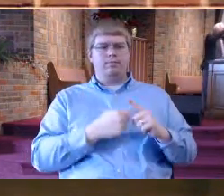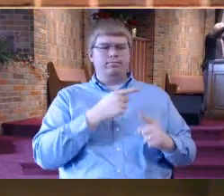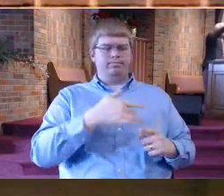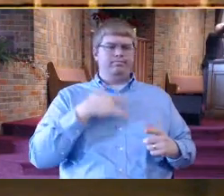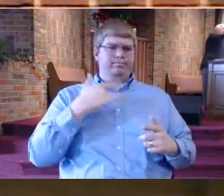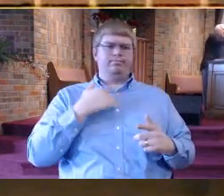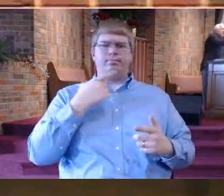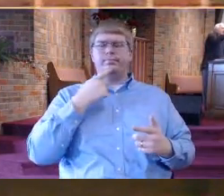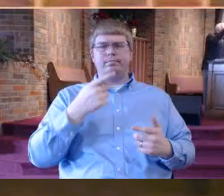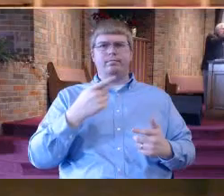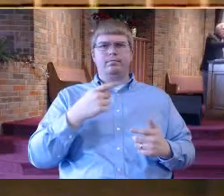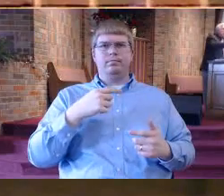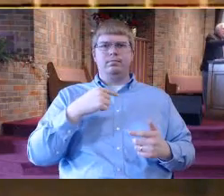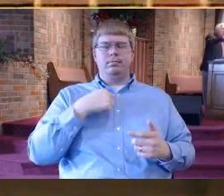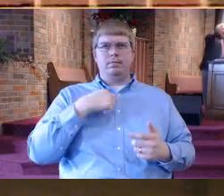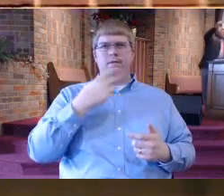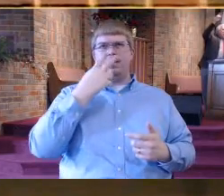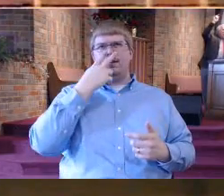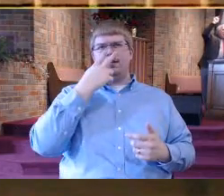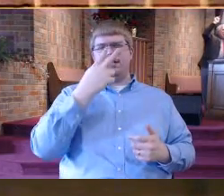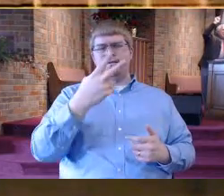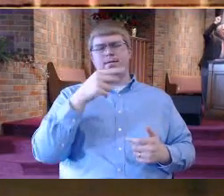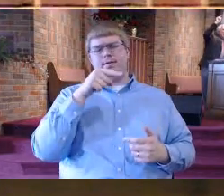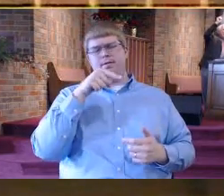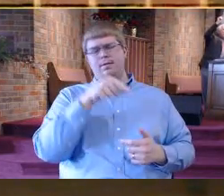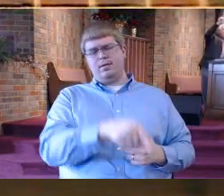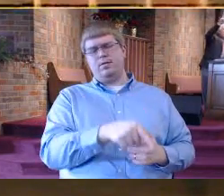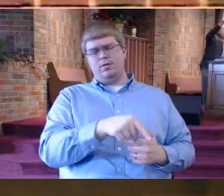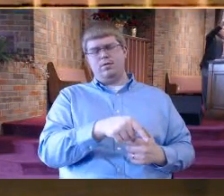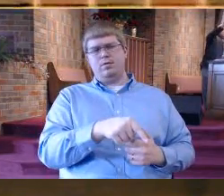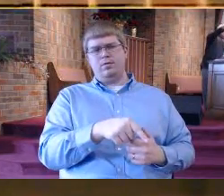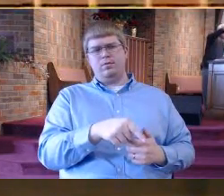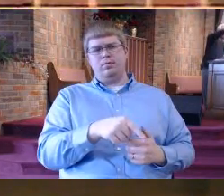says, I have seen you and your